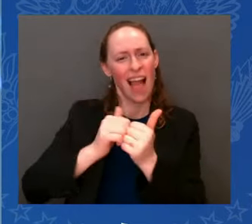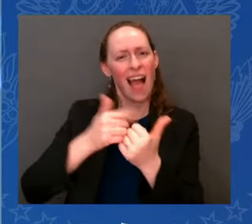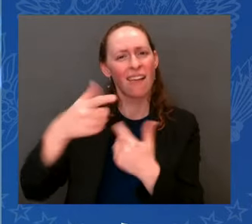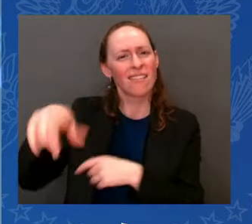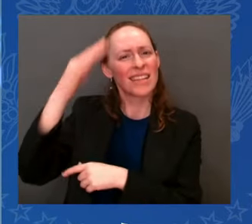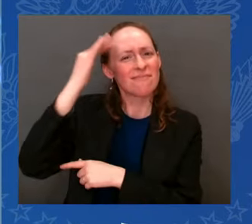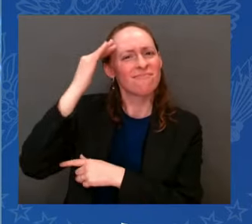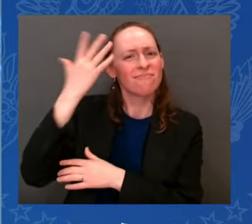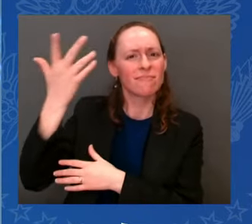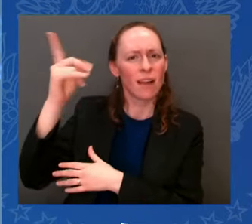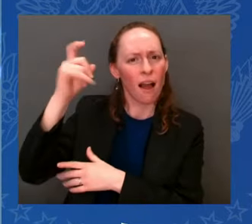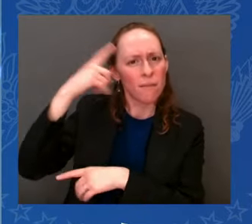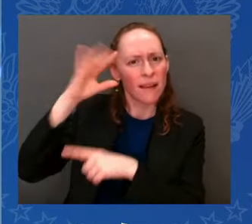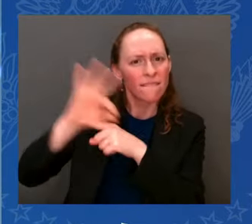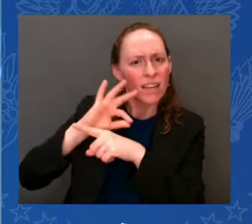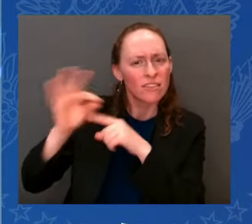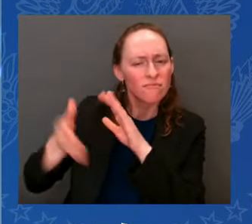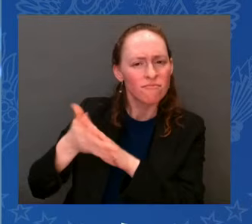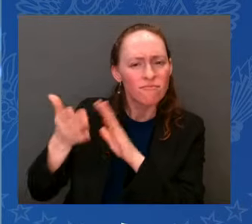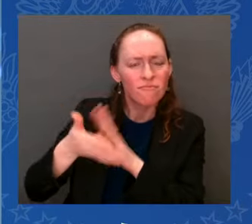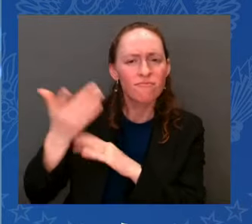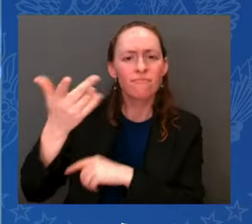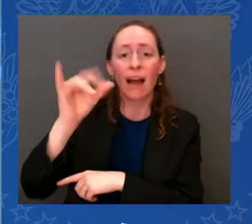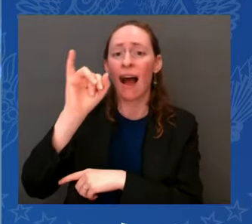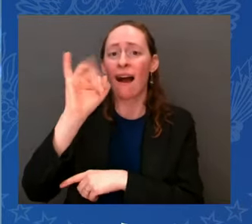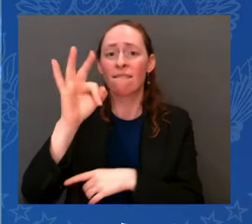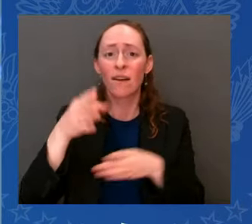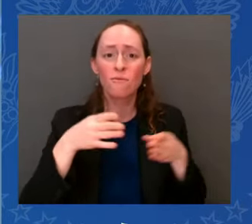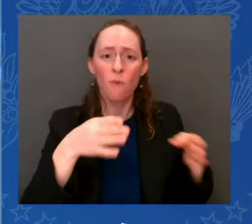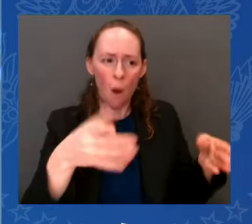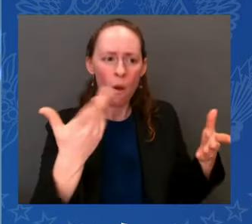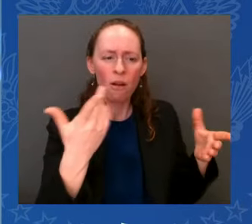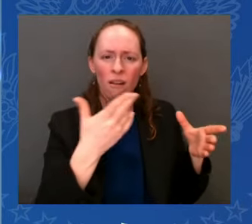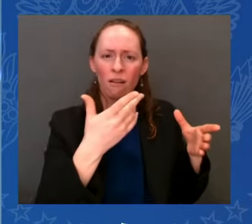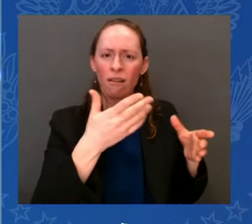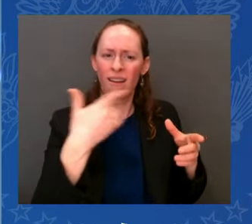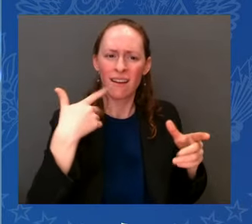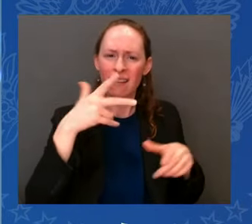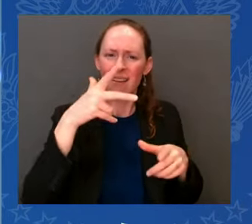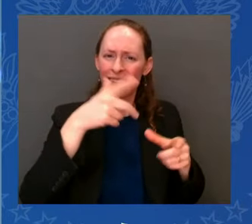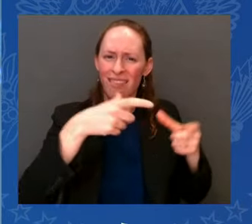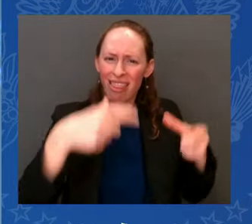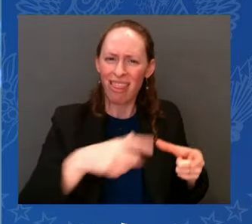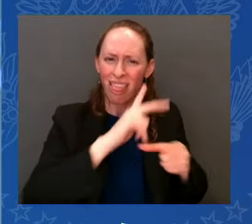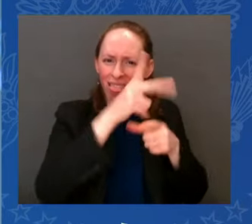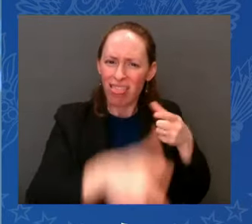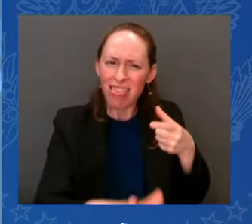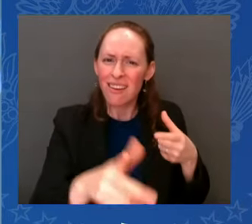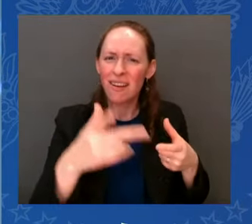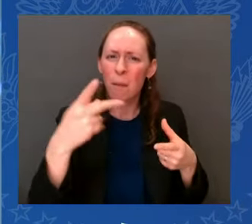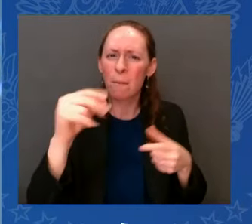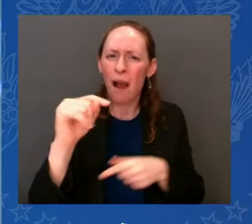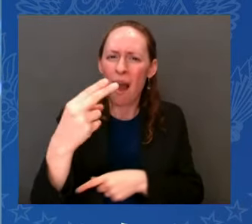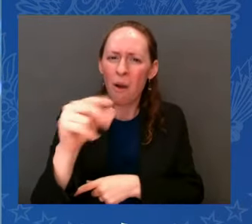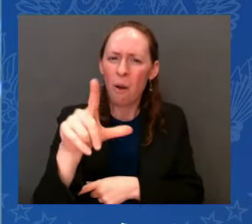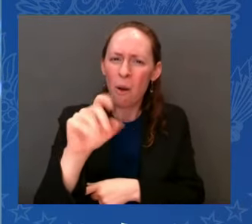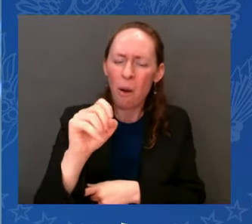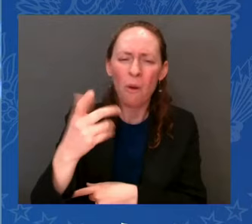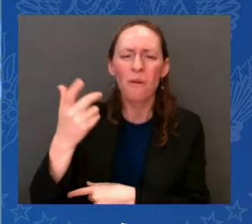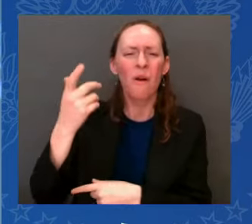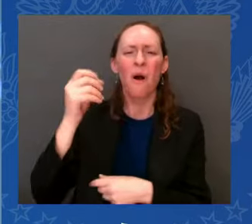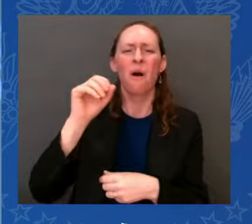whether it's a county, a state, they don't know who's responsible. And they come to the county all the